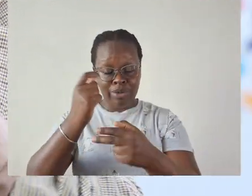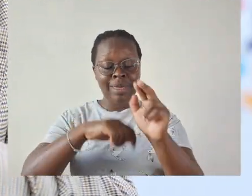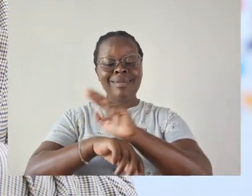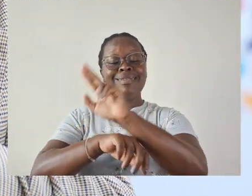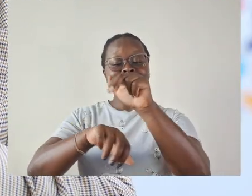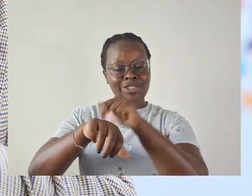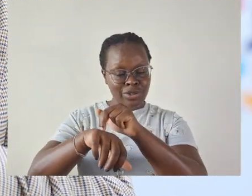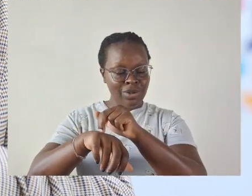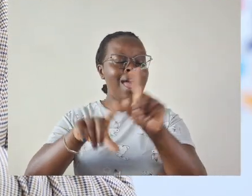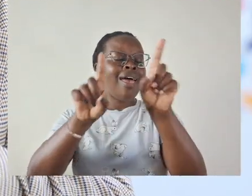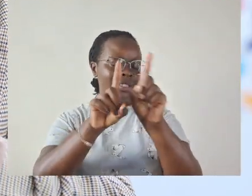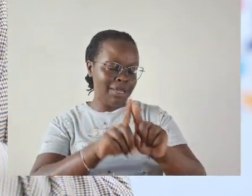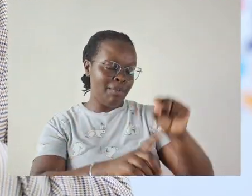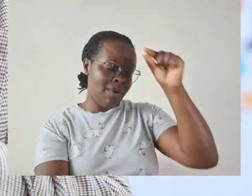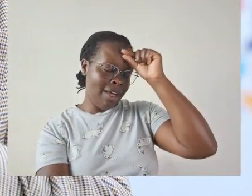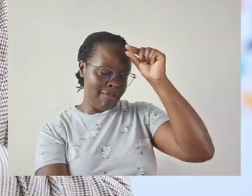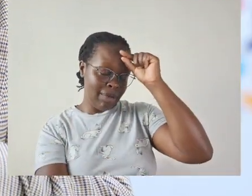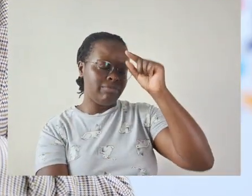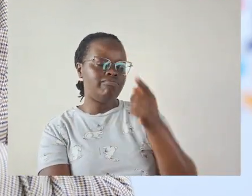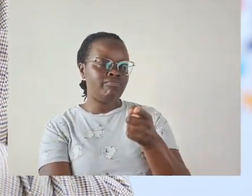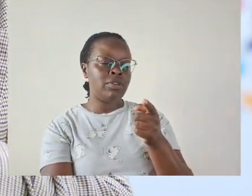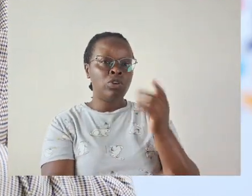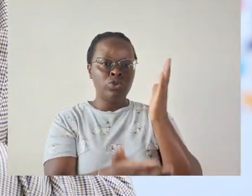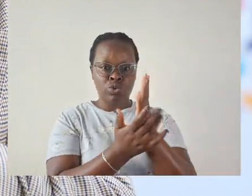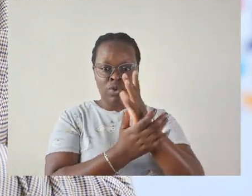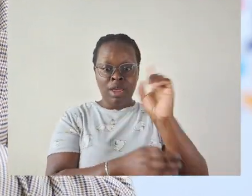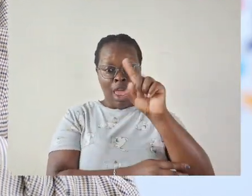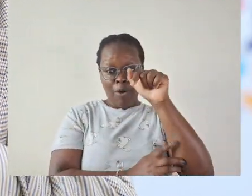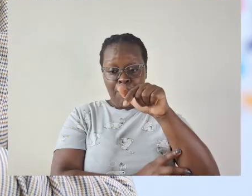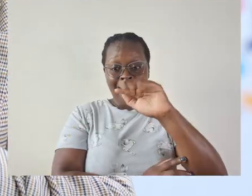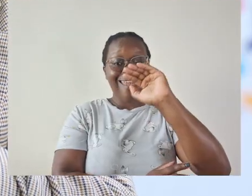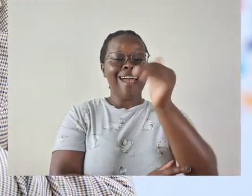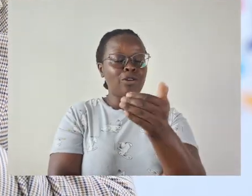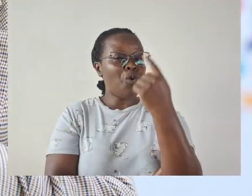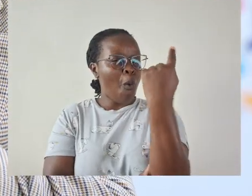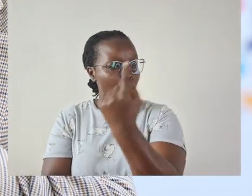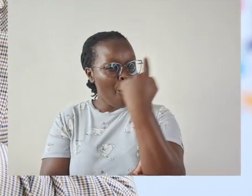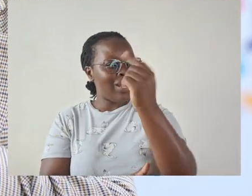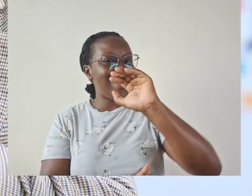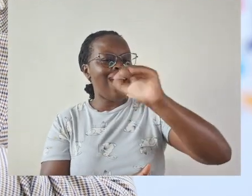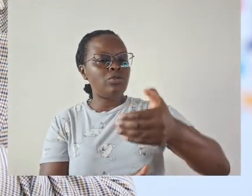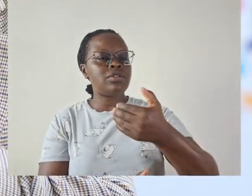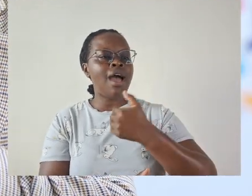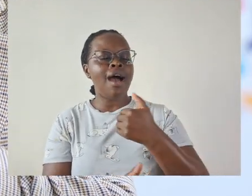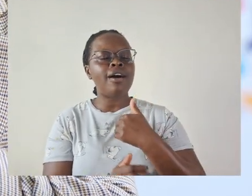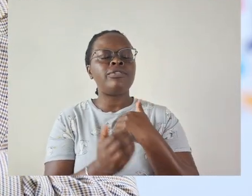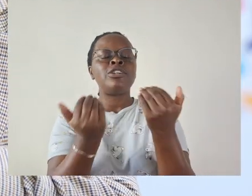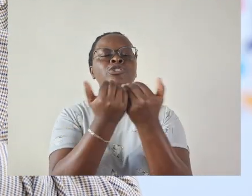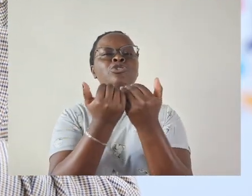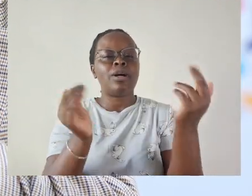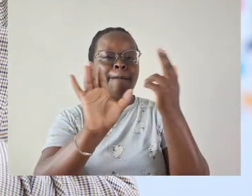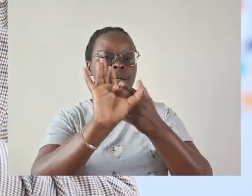want to do kudos to Nairobi County. Nairobi County has a child participation guideline, the only county in this country that has a child participation